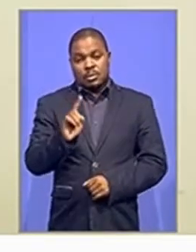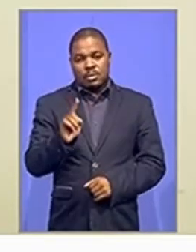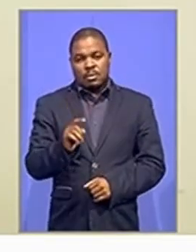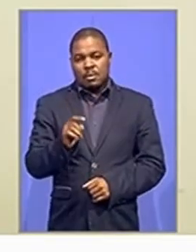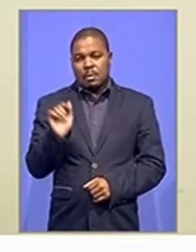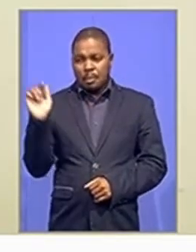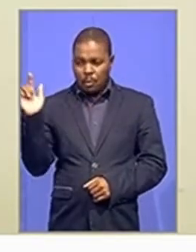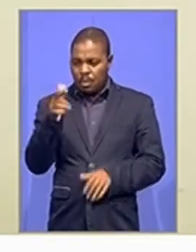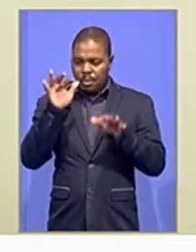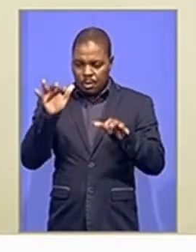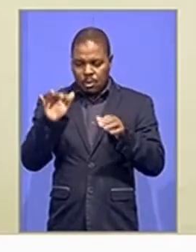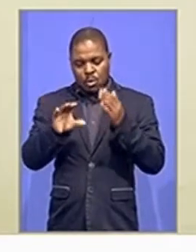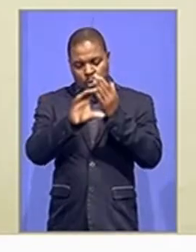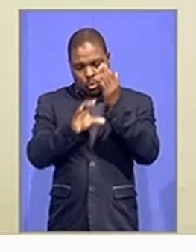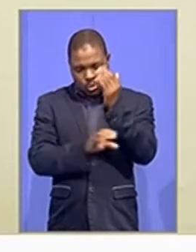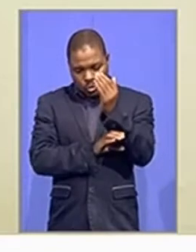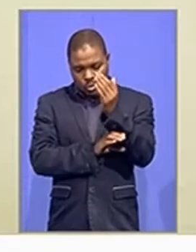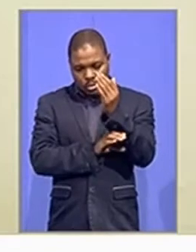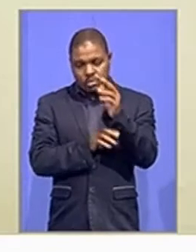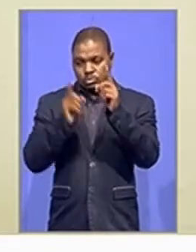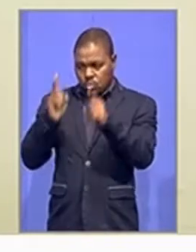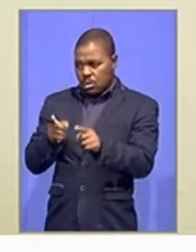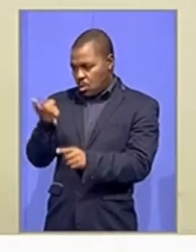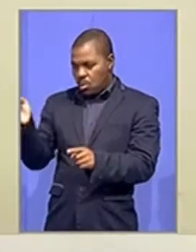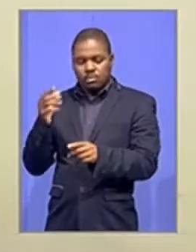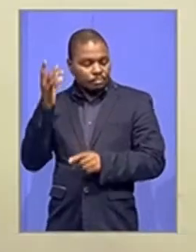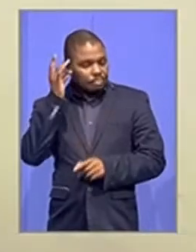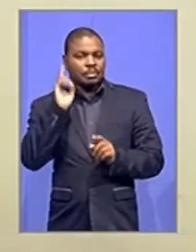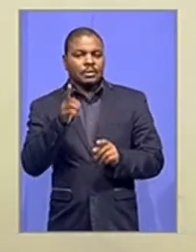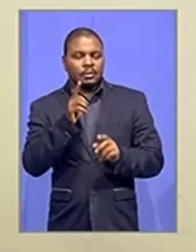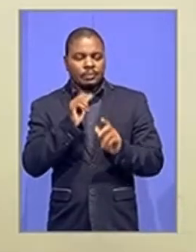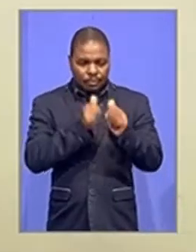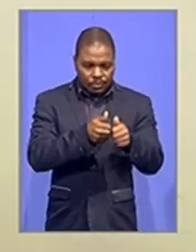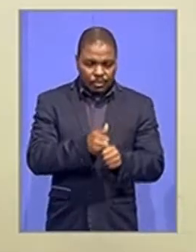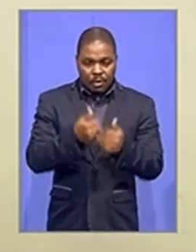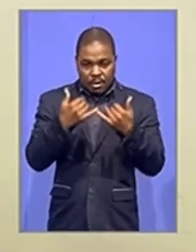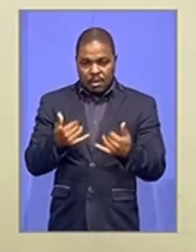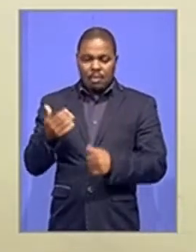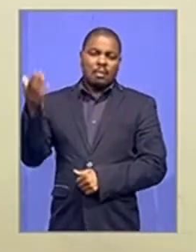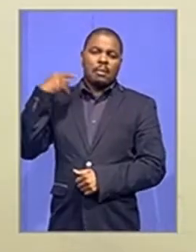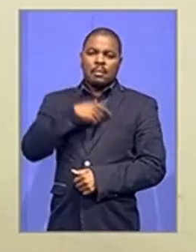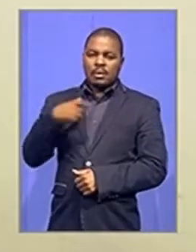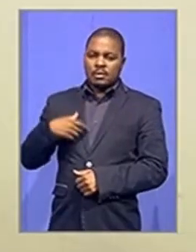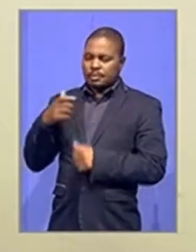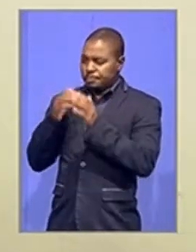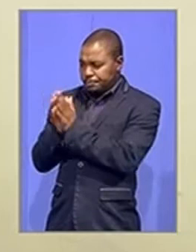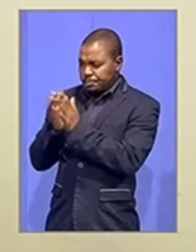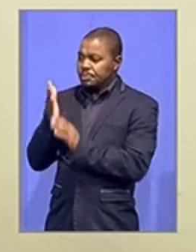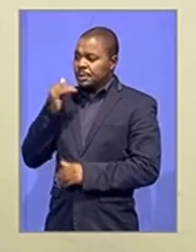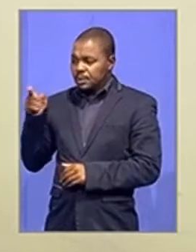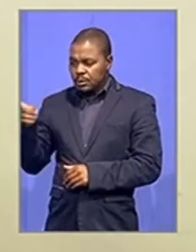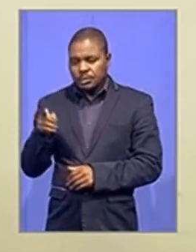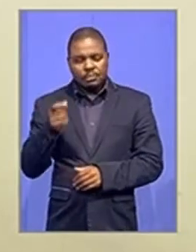to comply with the constitutional obligations. We therefore urge the former president to obey and respect